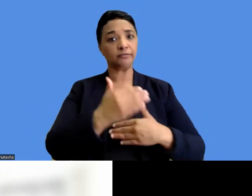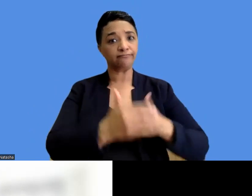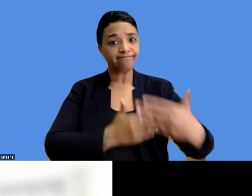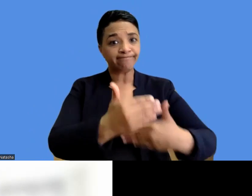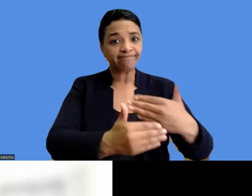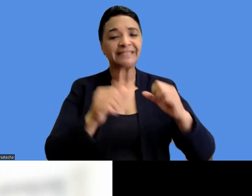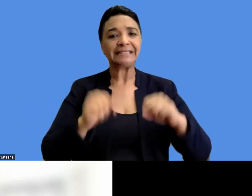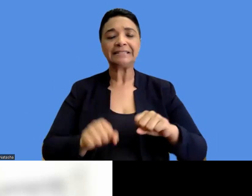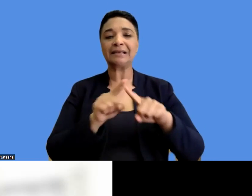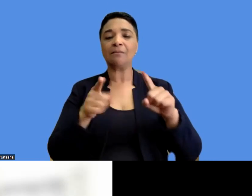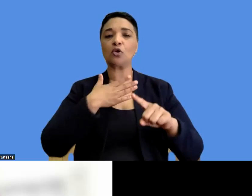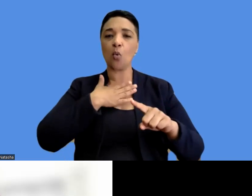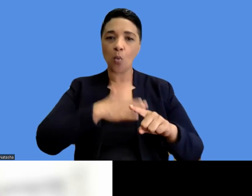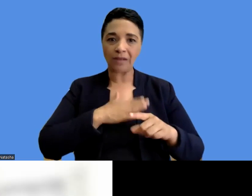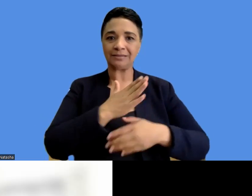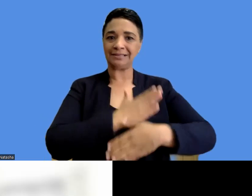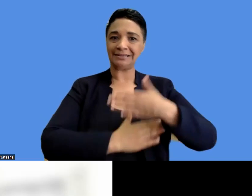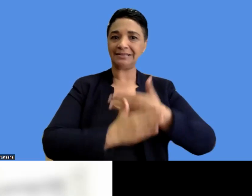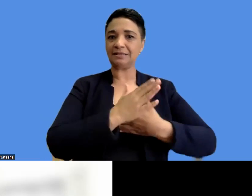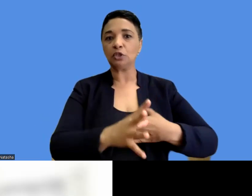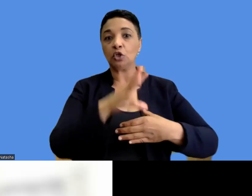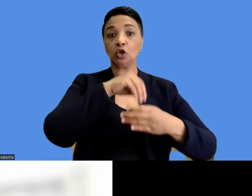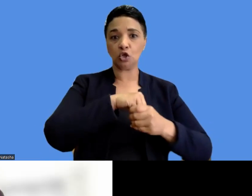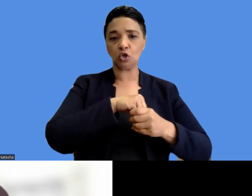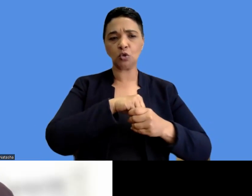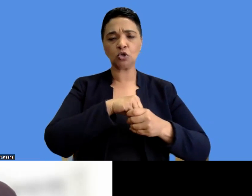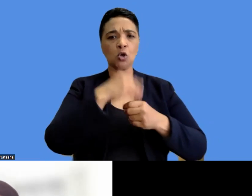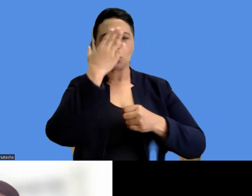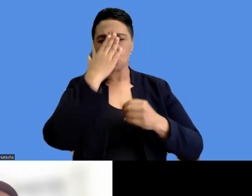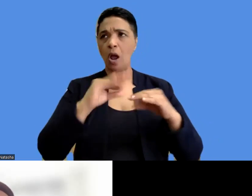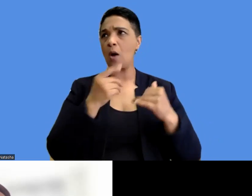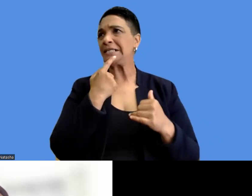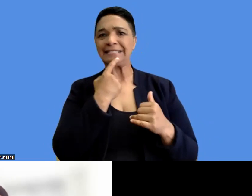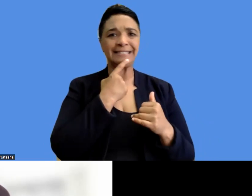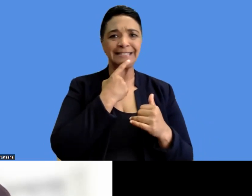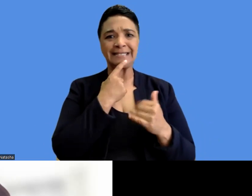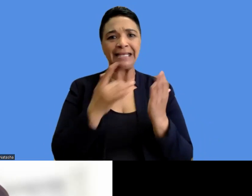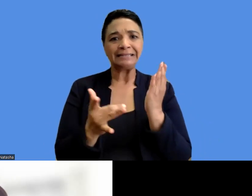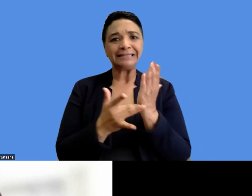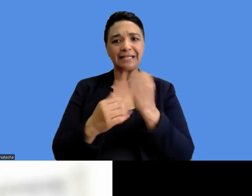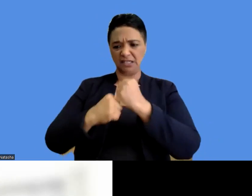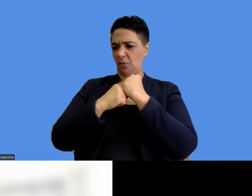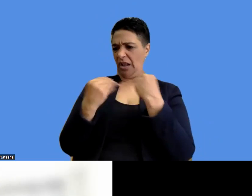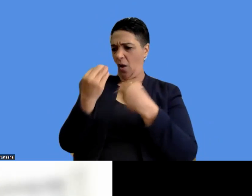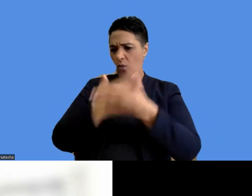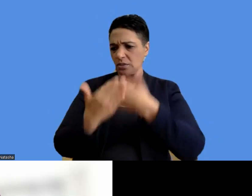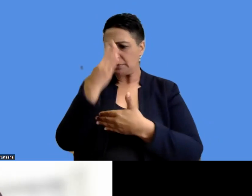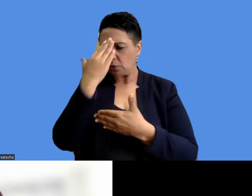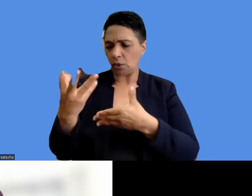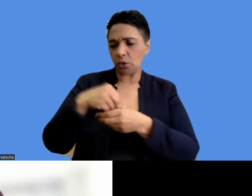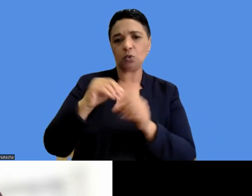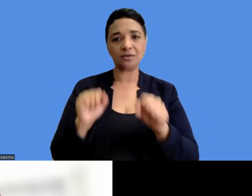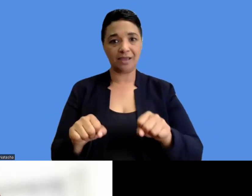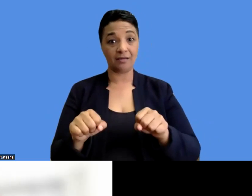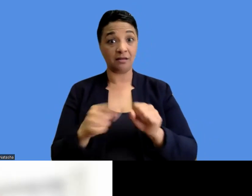implement disability inclusion will have trouble getting technical support on how to actually do this. In those countries